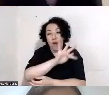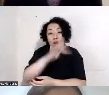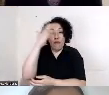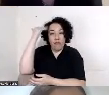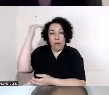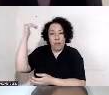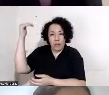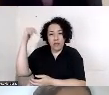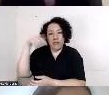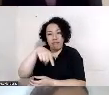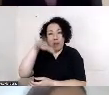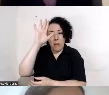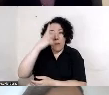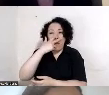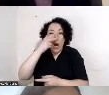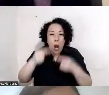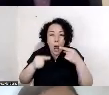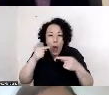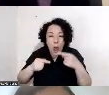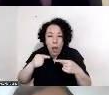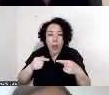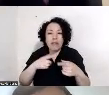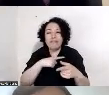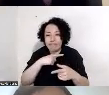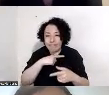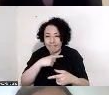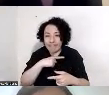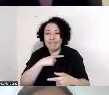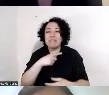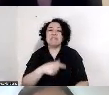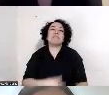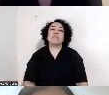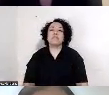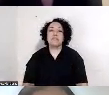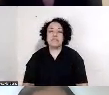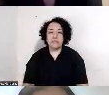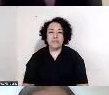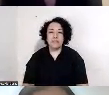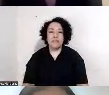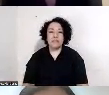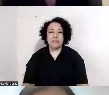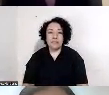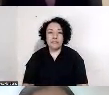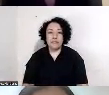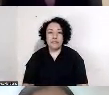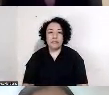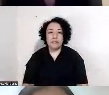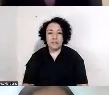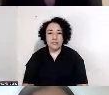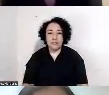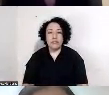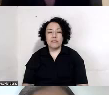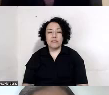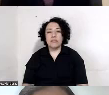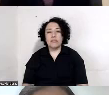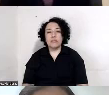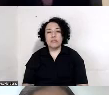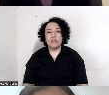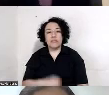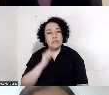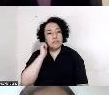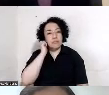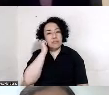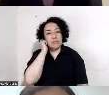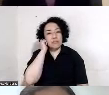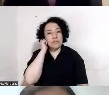want to say that everything was wonderful for these students. Students with autism oftentimes are lonely. They